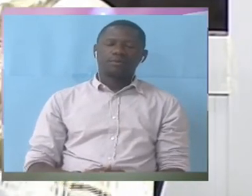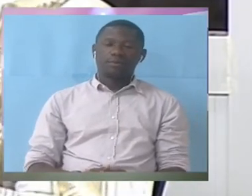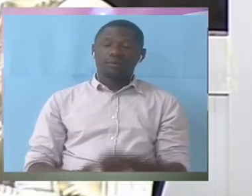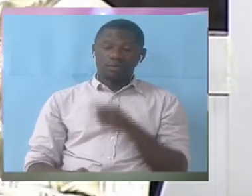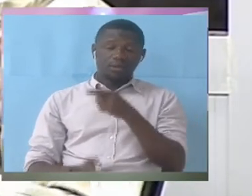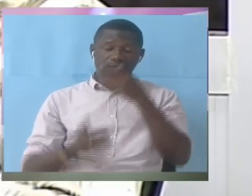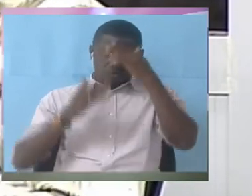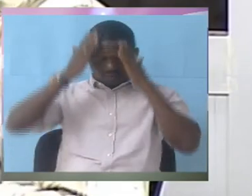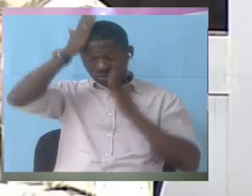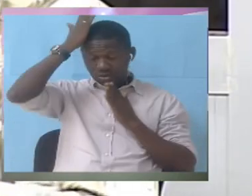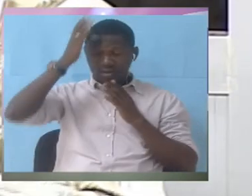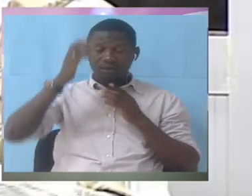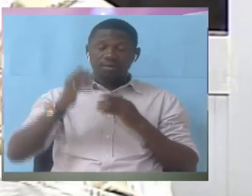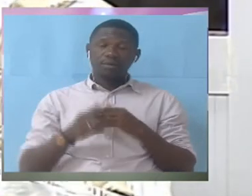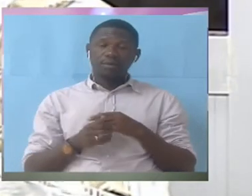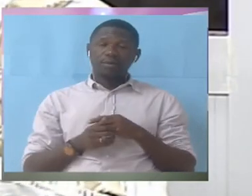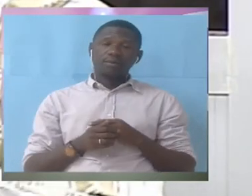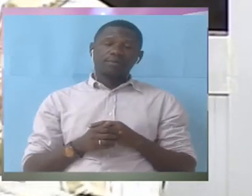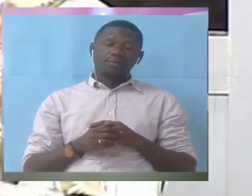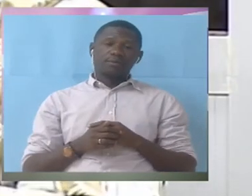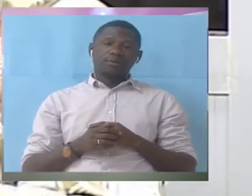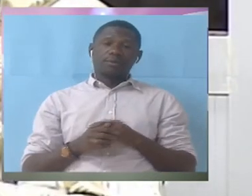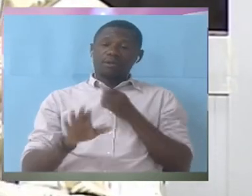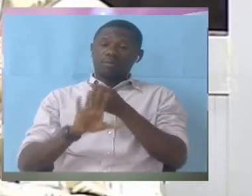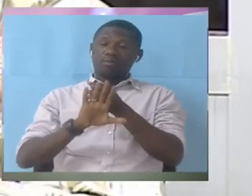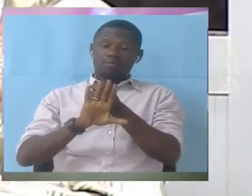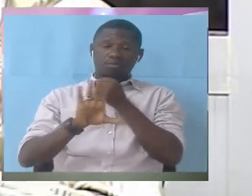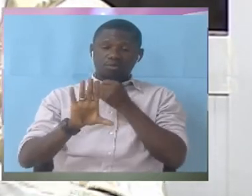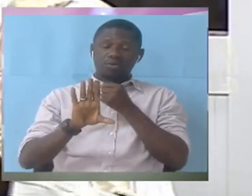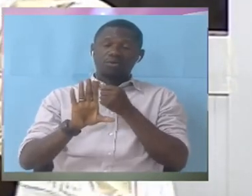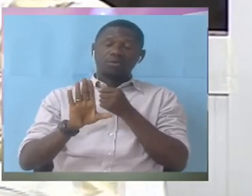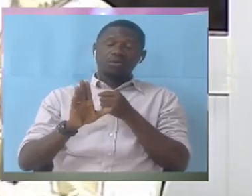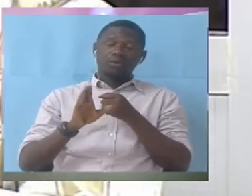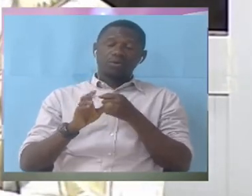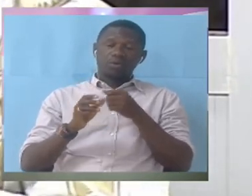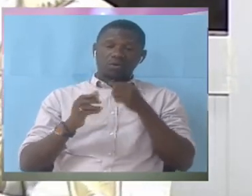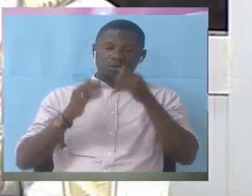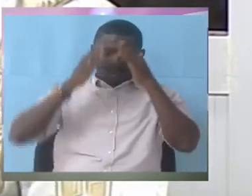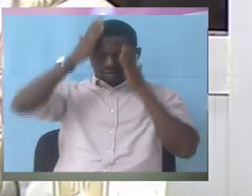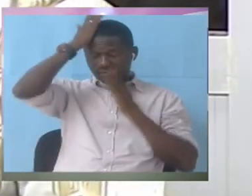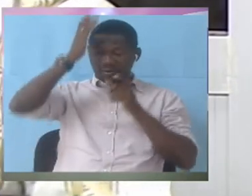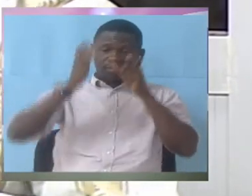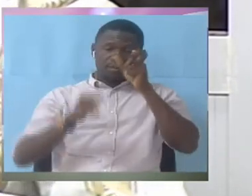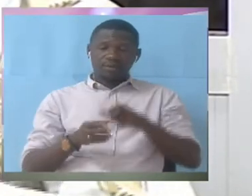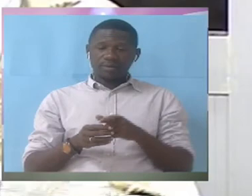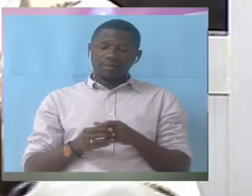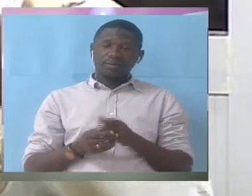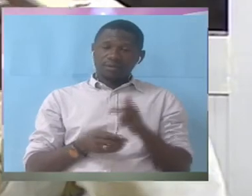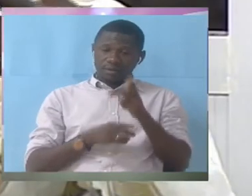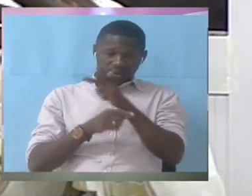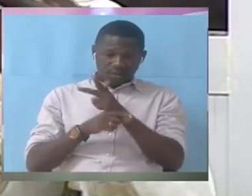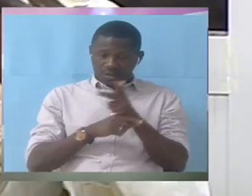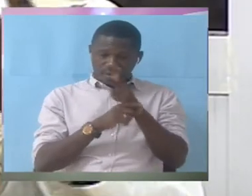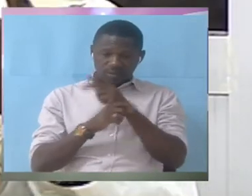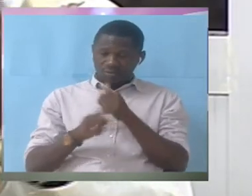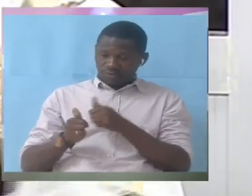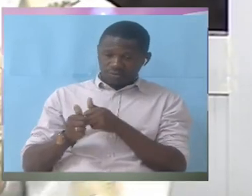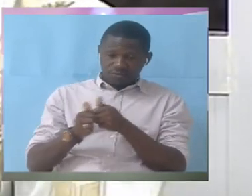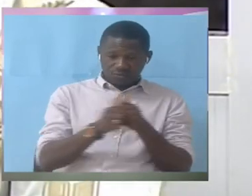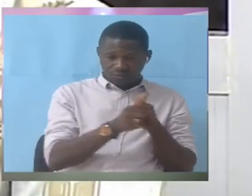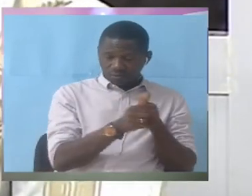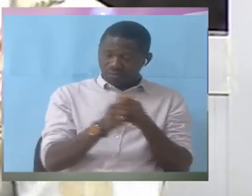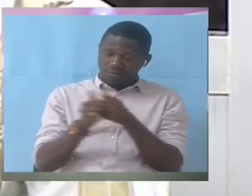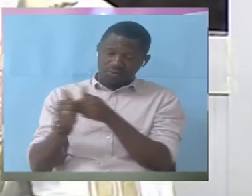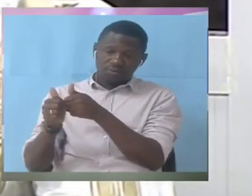The soldiers, the personal protection officers, the guards. Soldari, ñi ko doon gardé, ñi ko